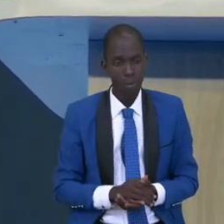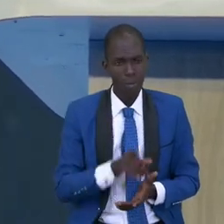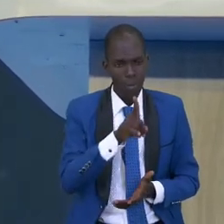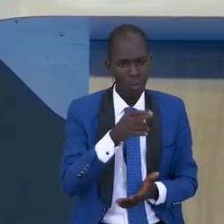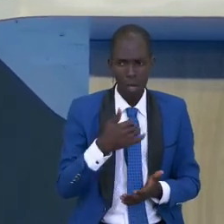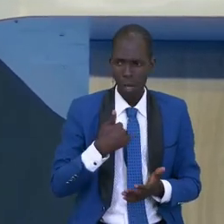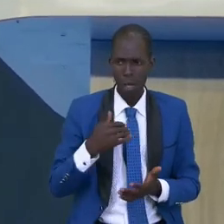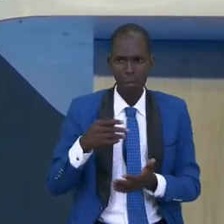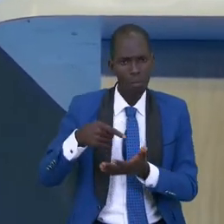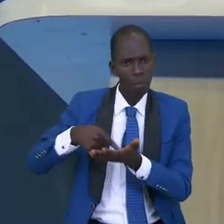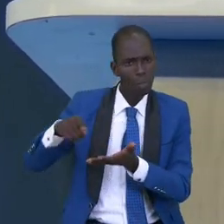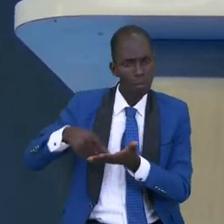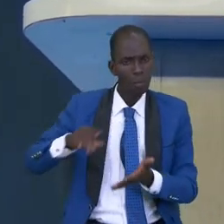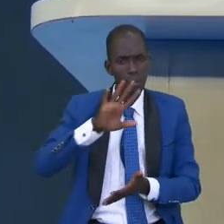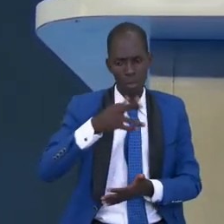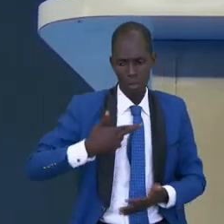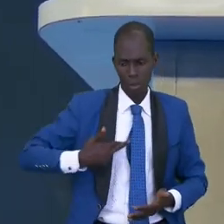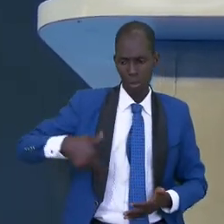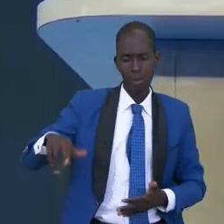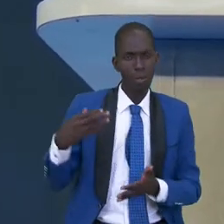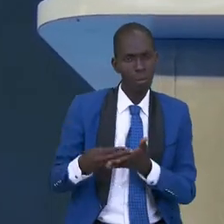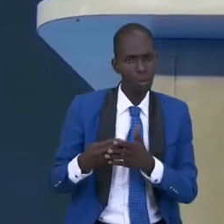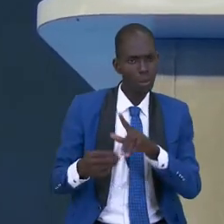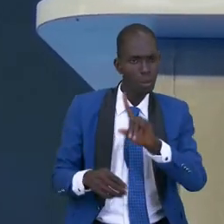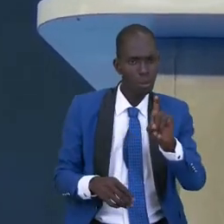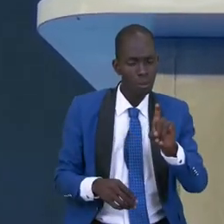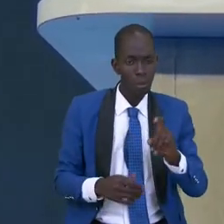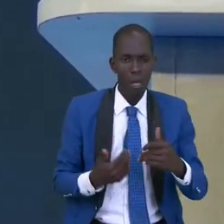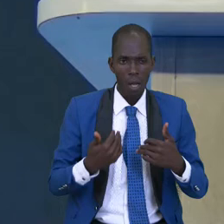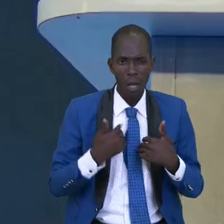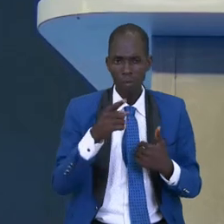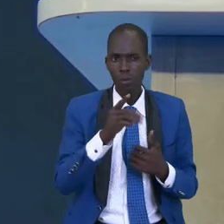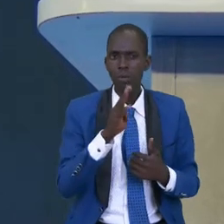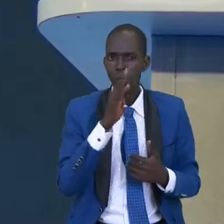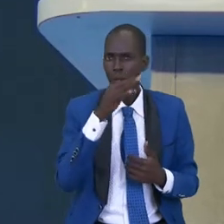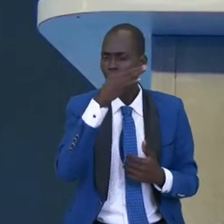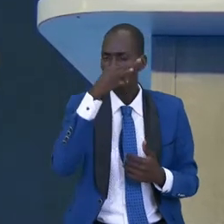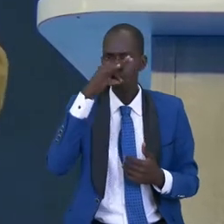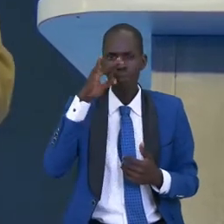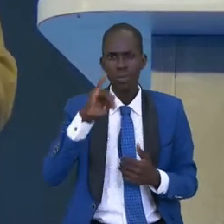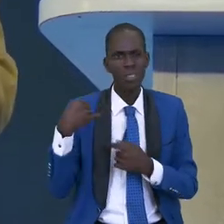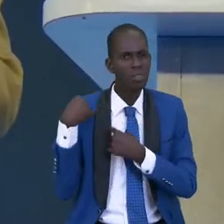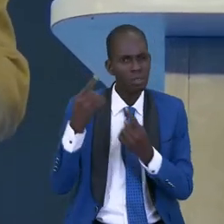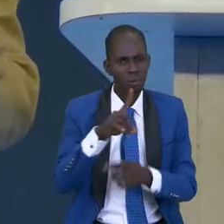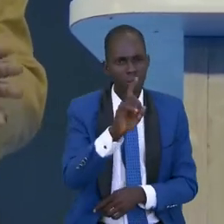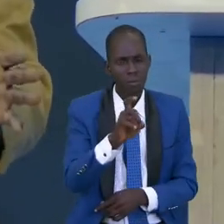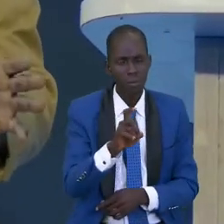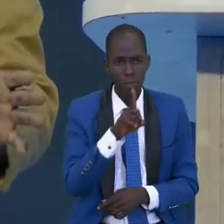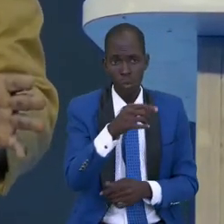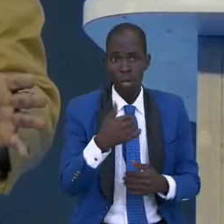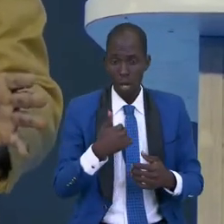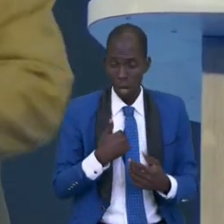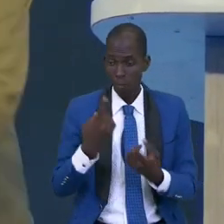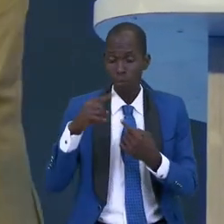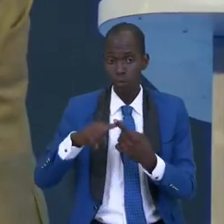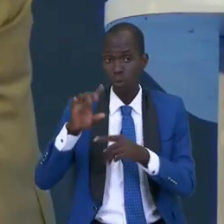your religious due. You have not fasted. You have not come to the